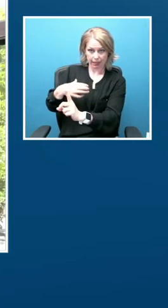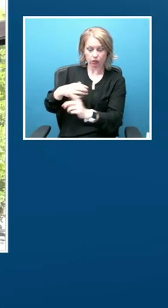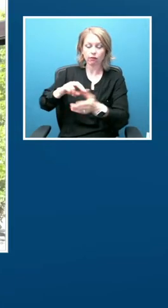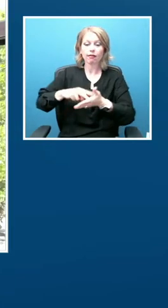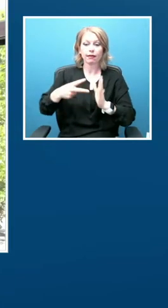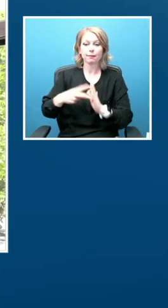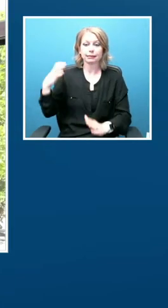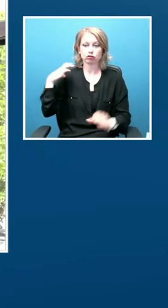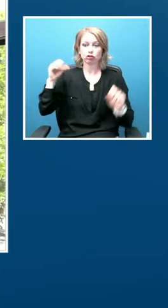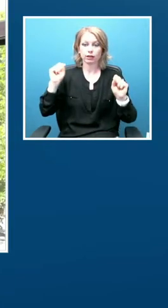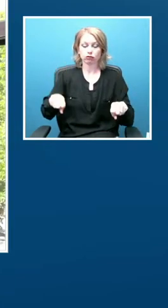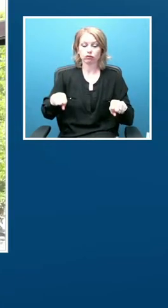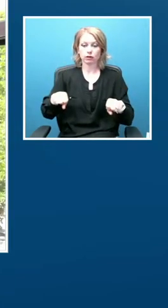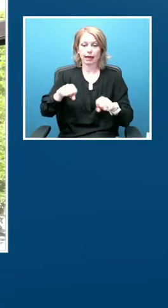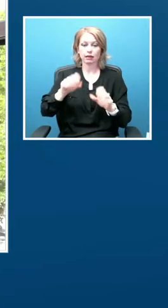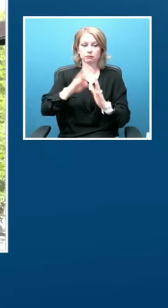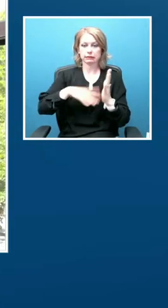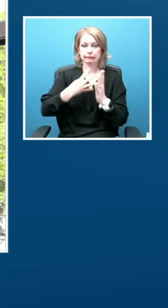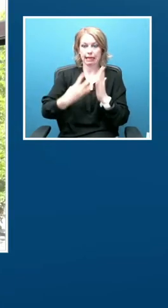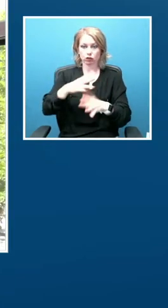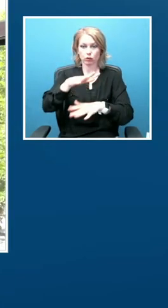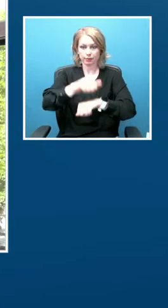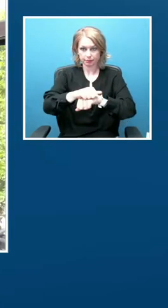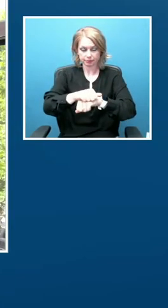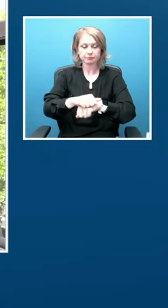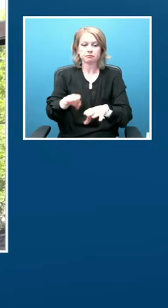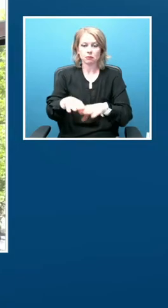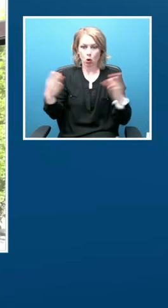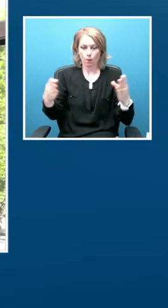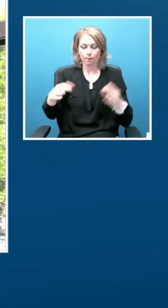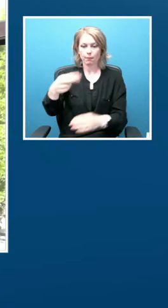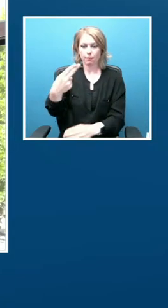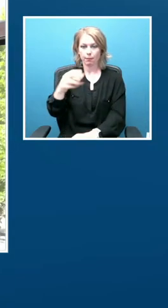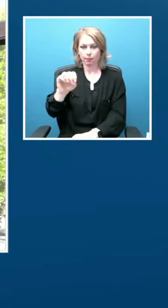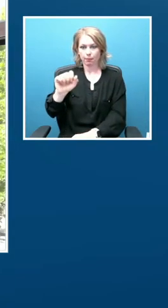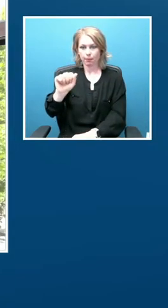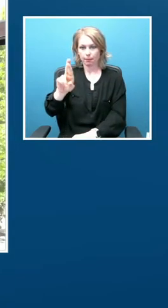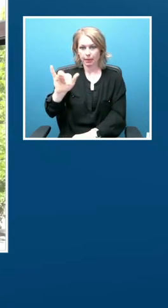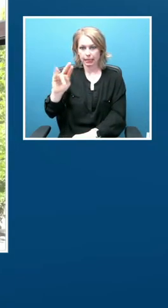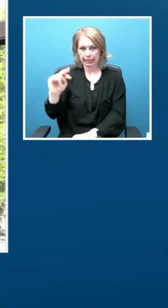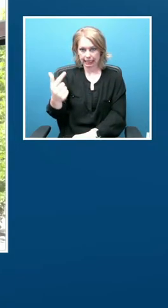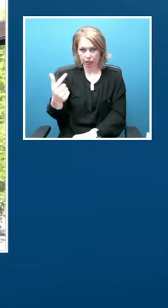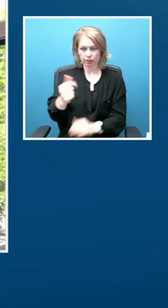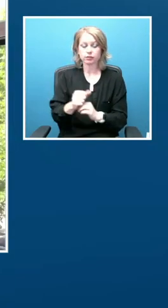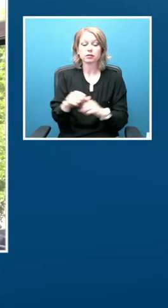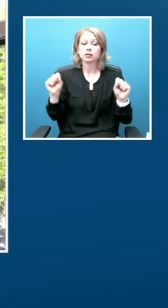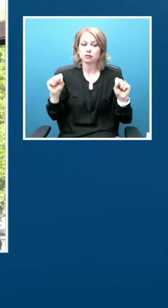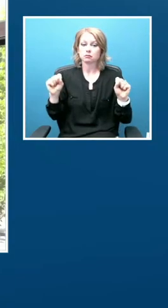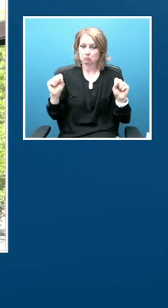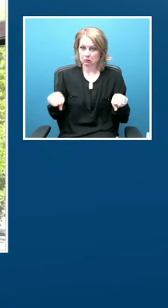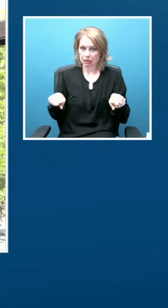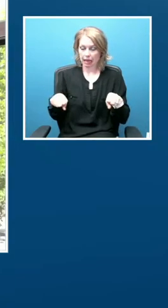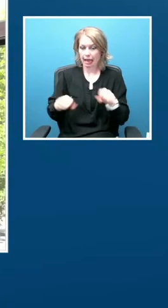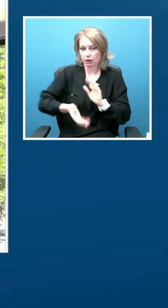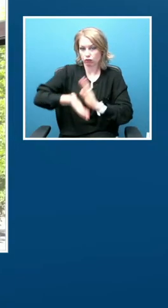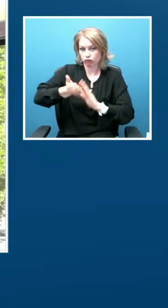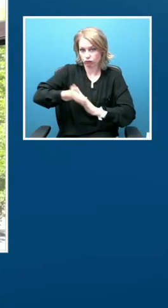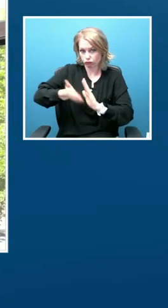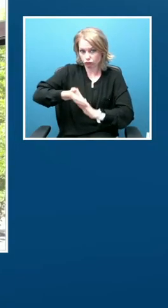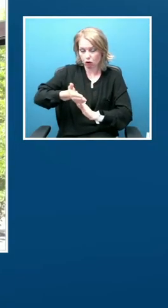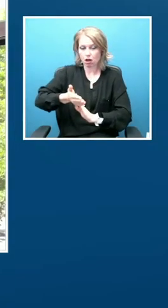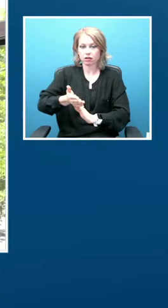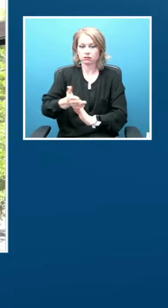open and public hearing on the specific factual and legal matters in dispute. The hearing may be conducted by a hearing officer or by the committee